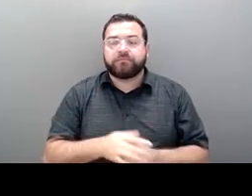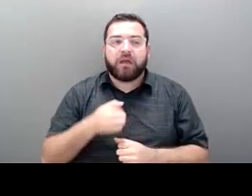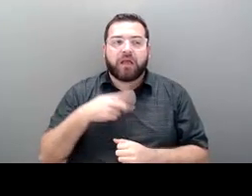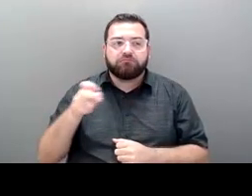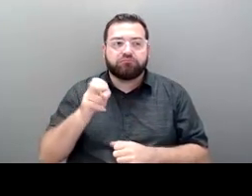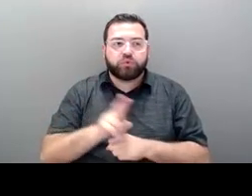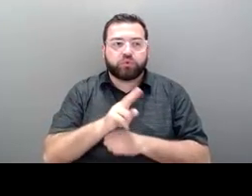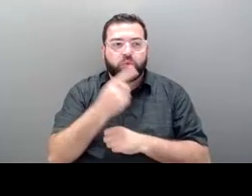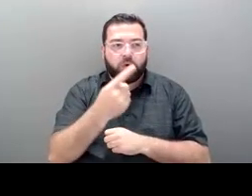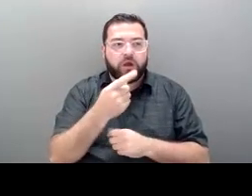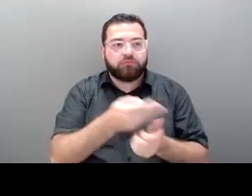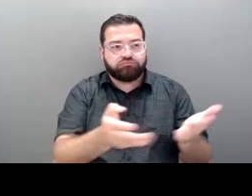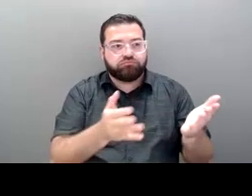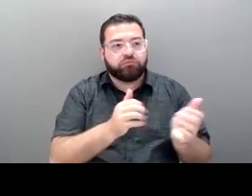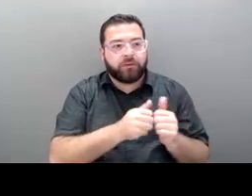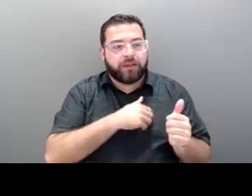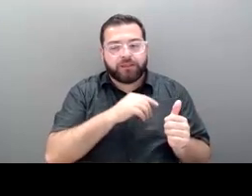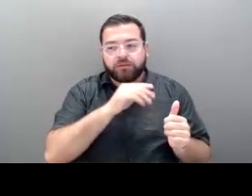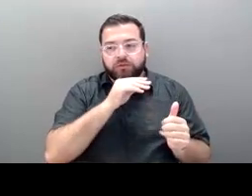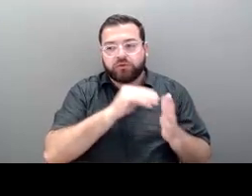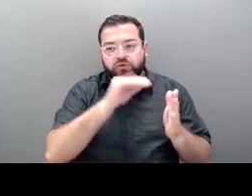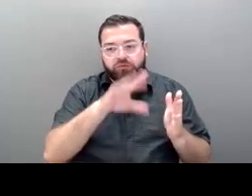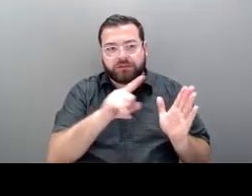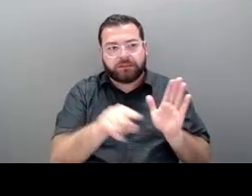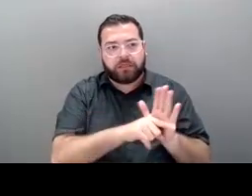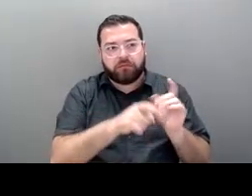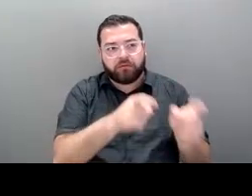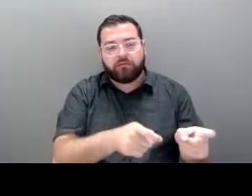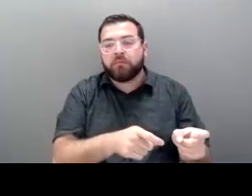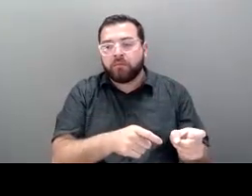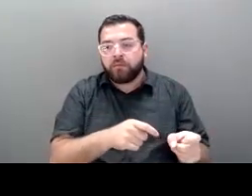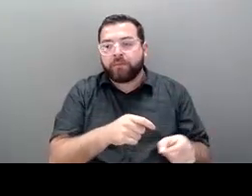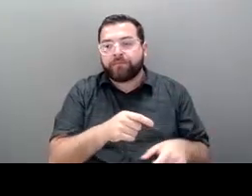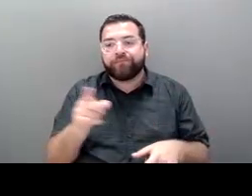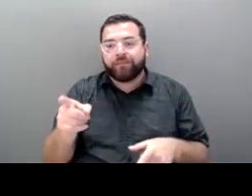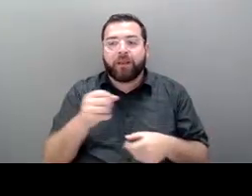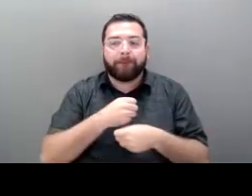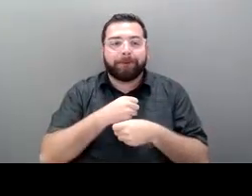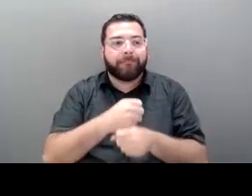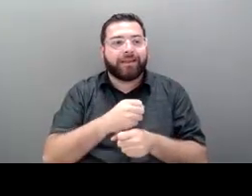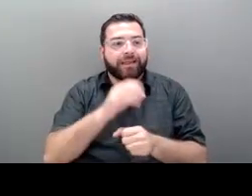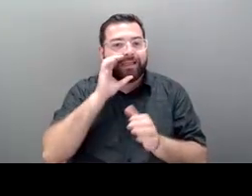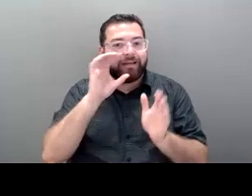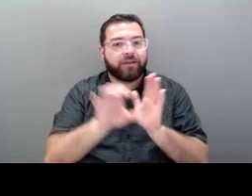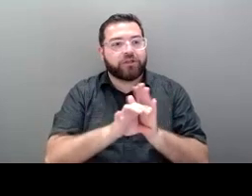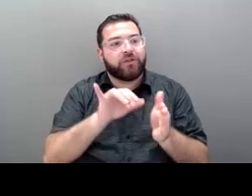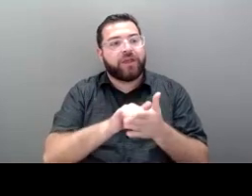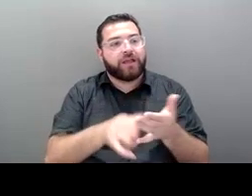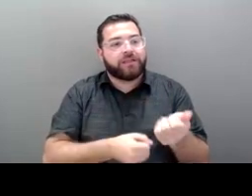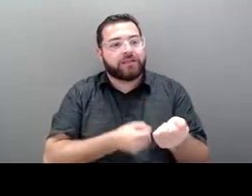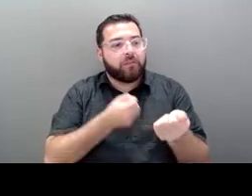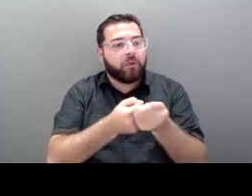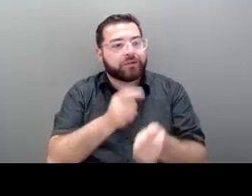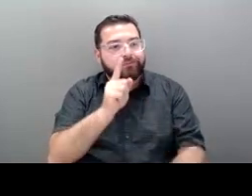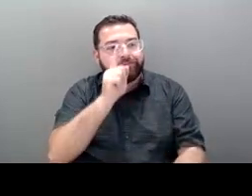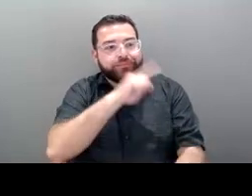students. I'm not seeing it right here, but it's one where they create an image that supports a hoax and